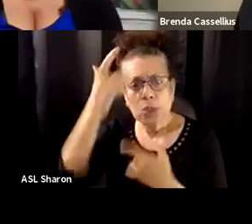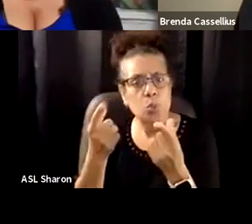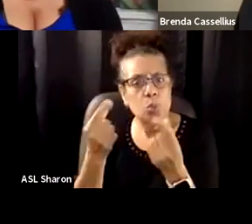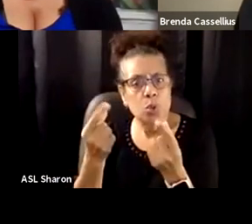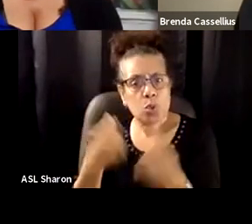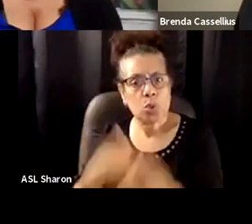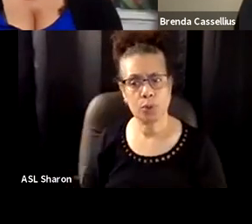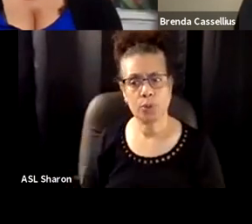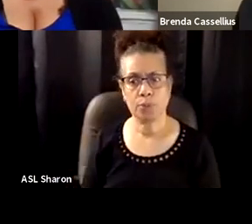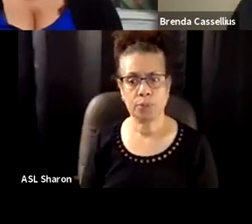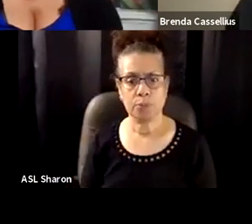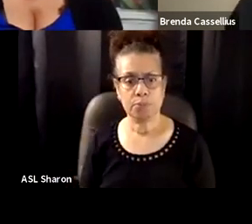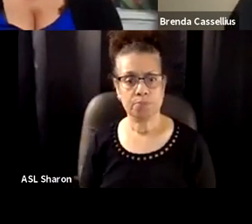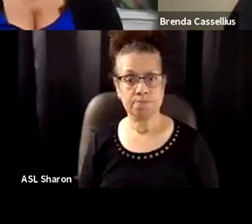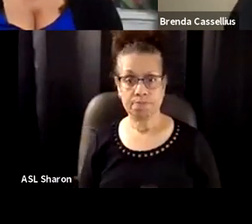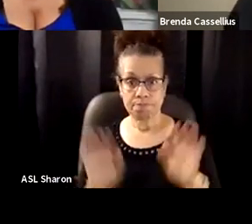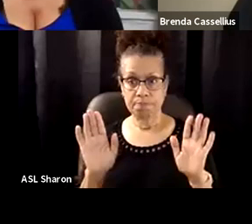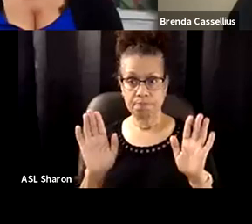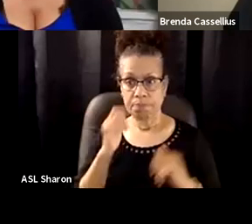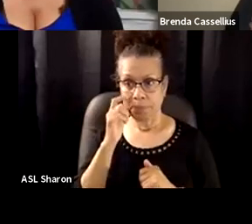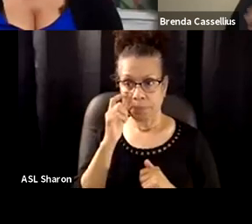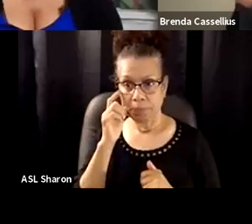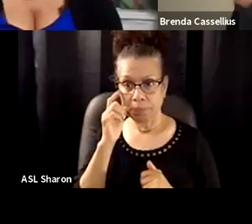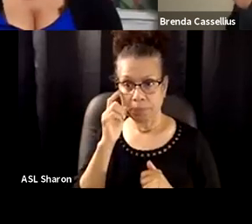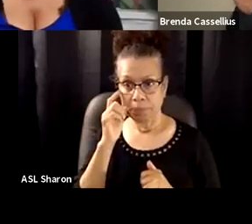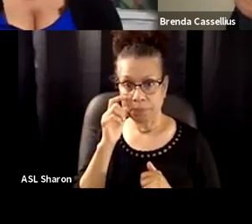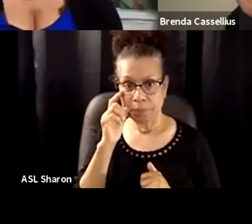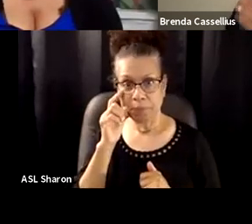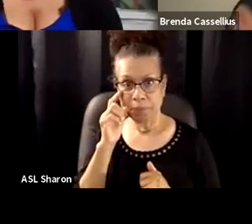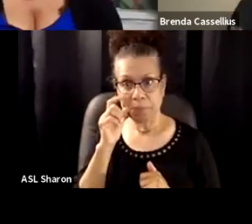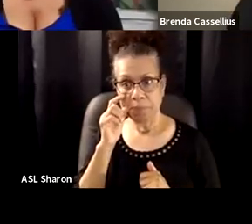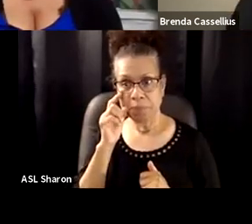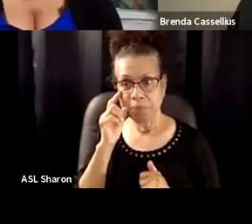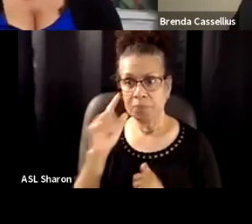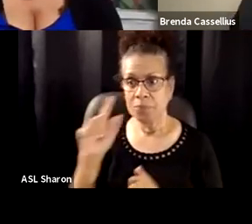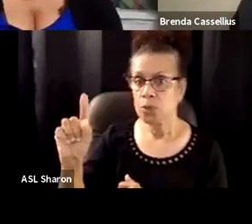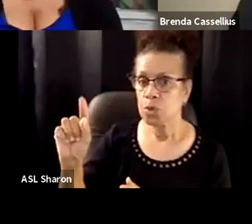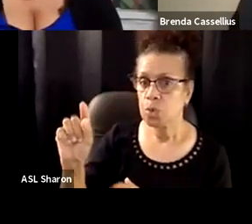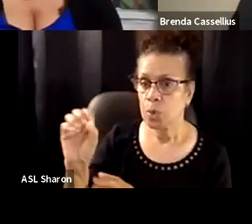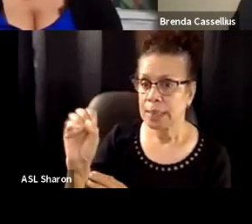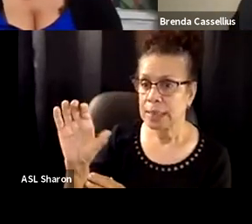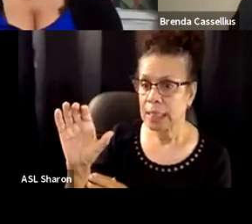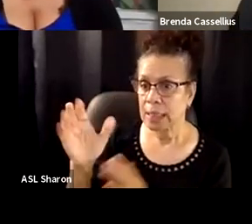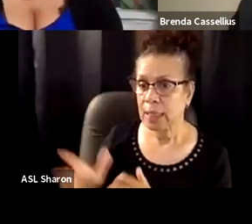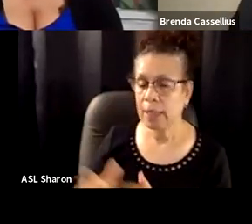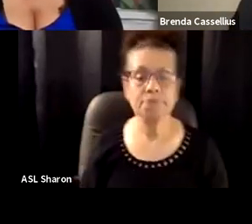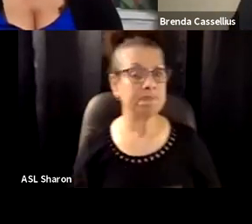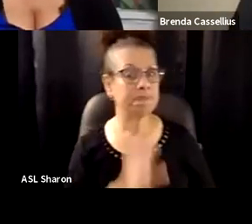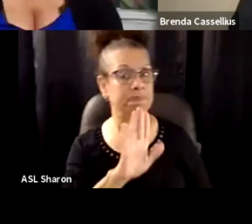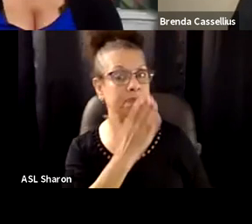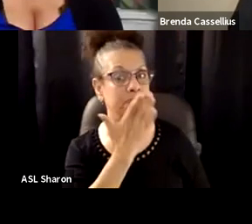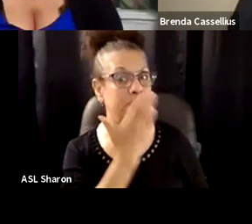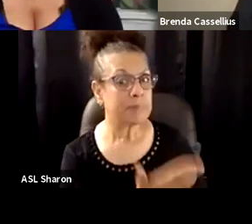see what so excuse me 20 seconds okay thank you